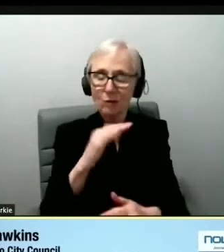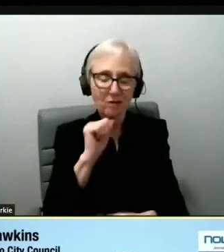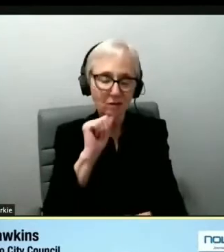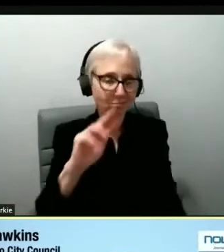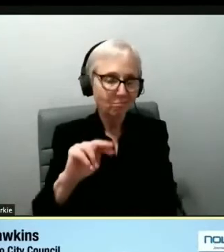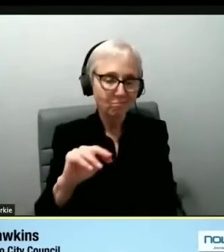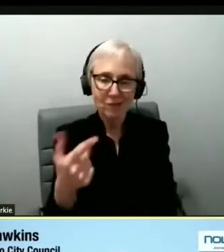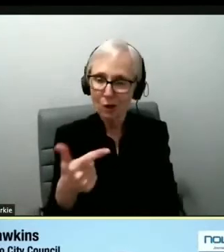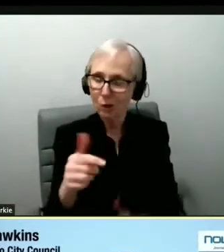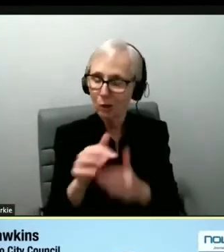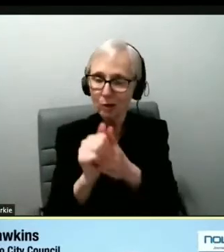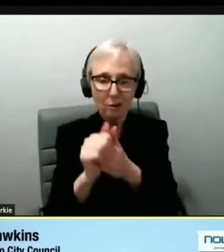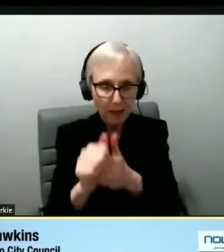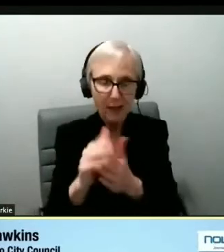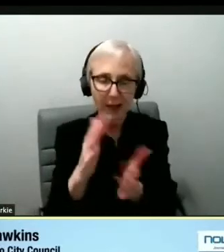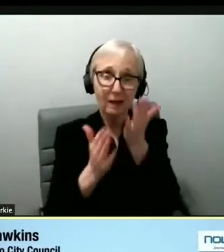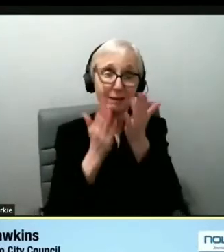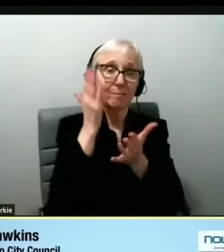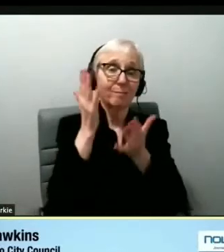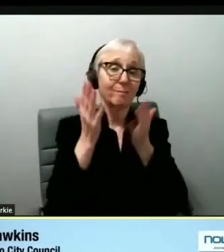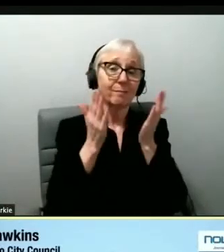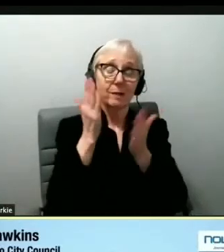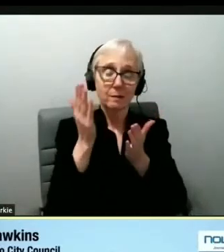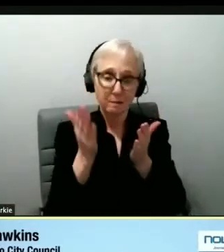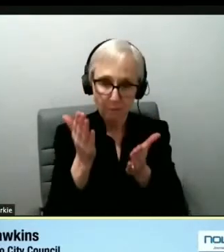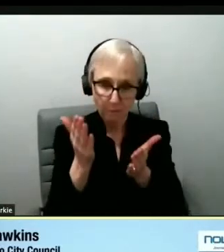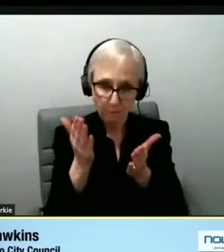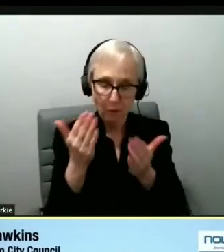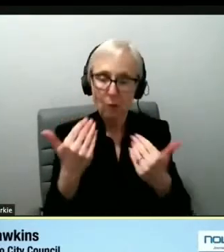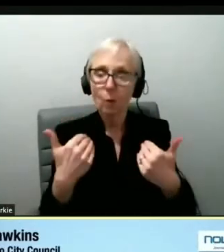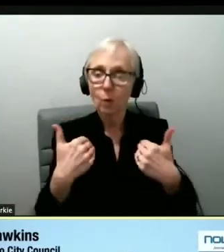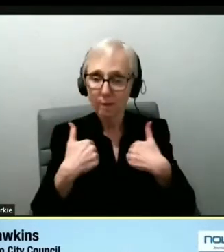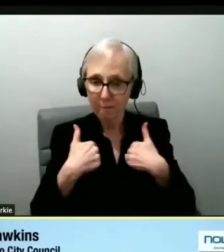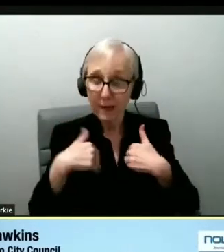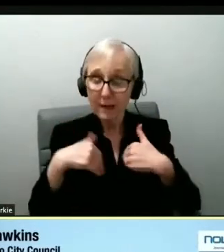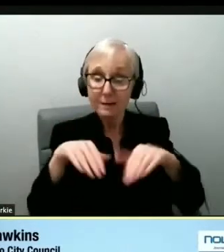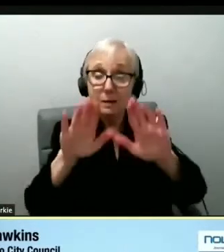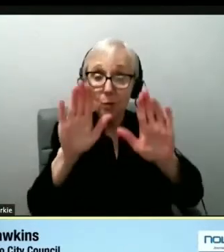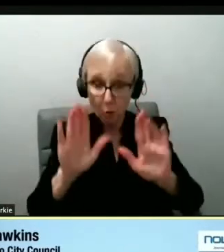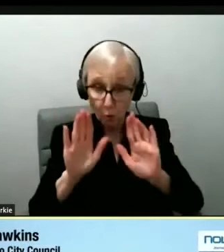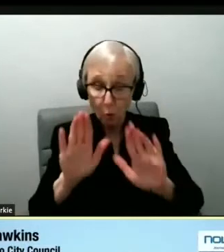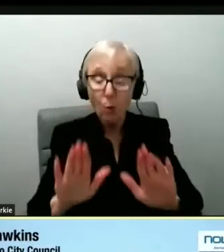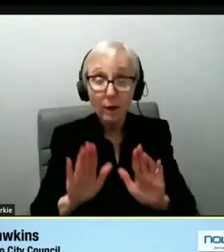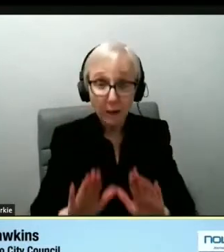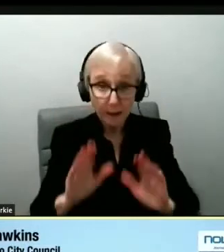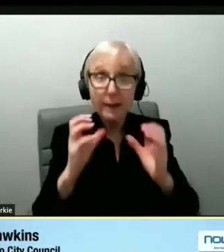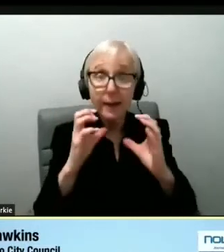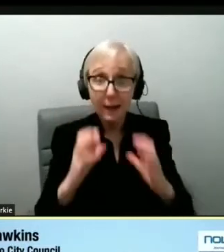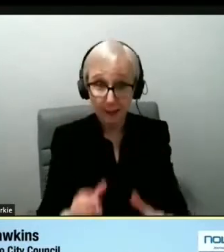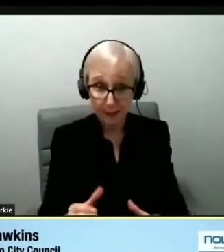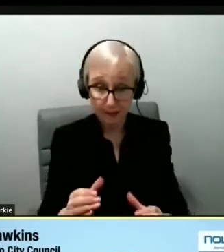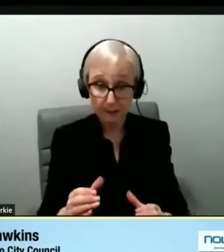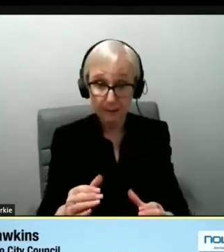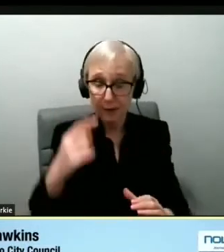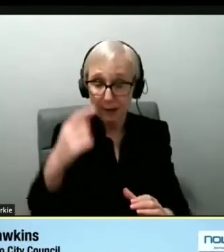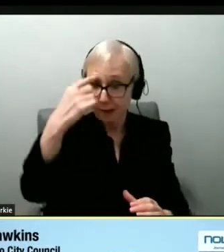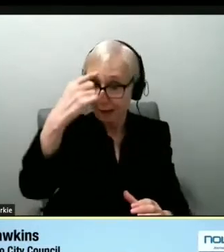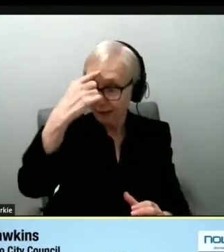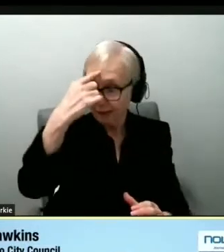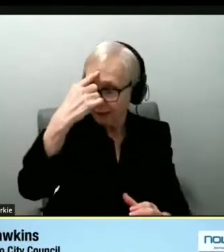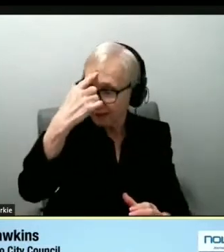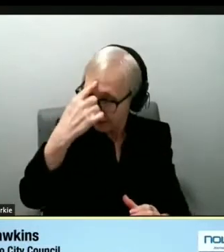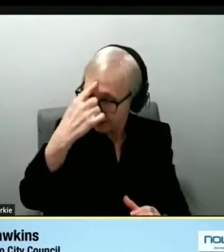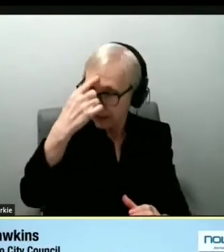and sometimes downright embarrassment. We've had some great candidates, but I think that we